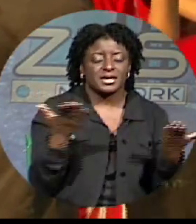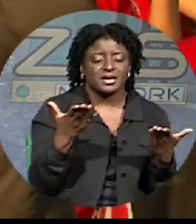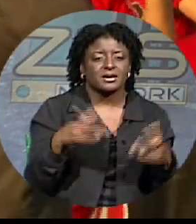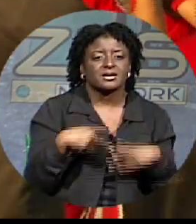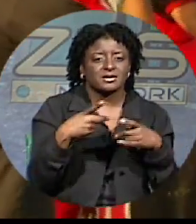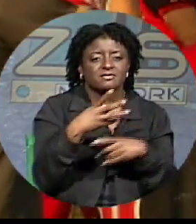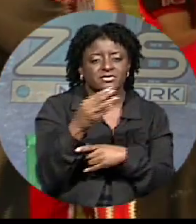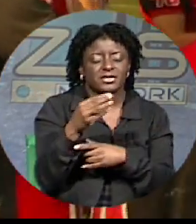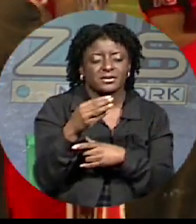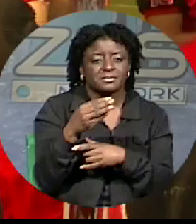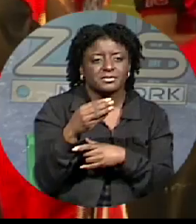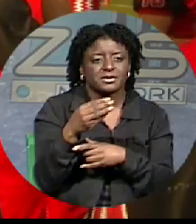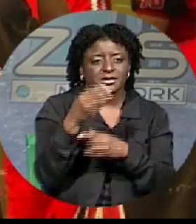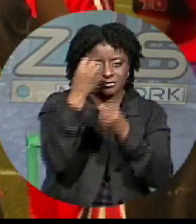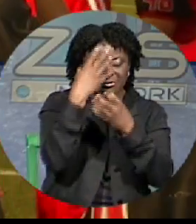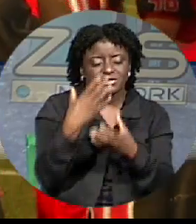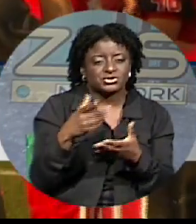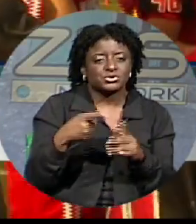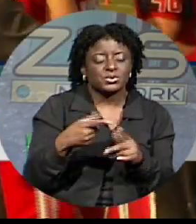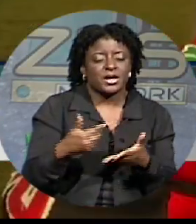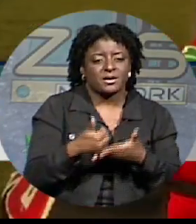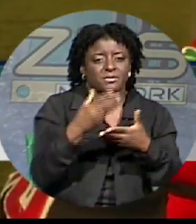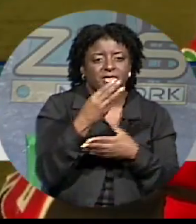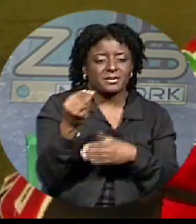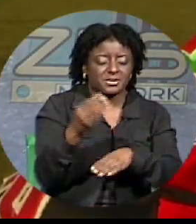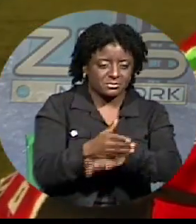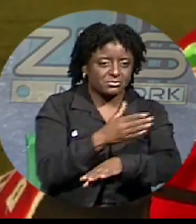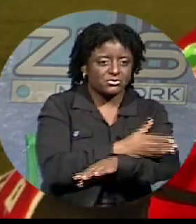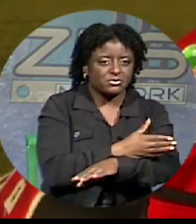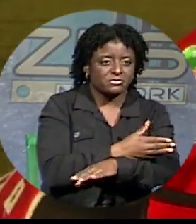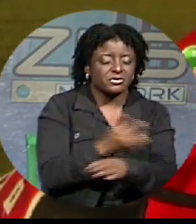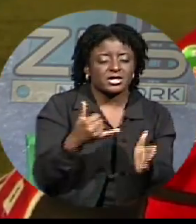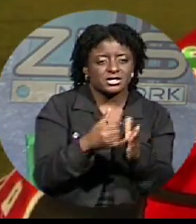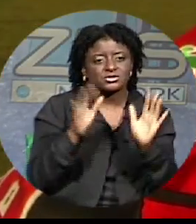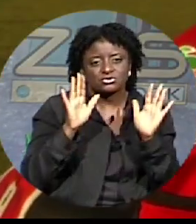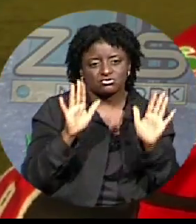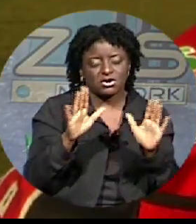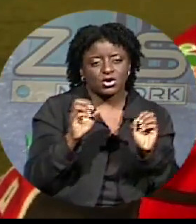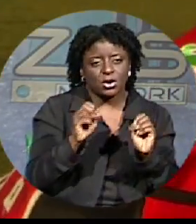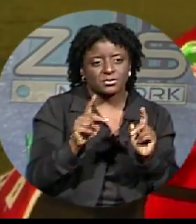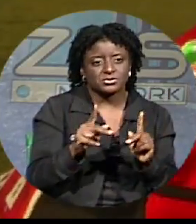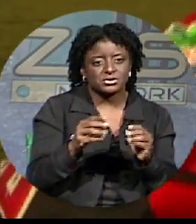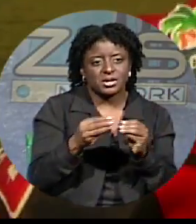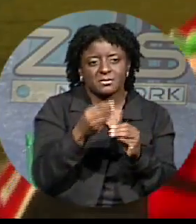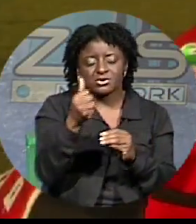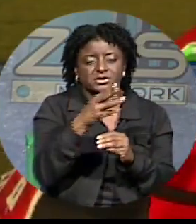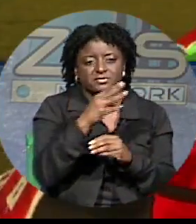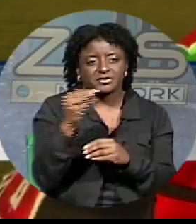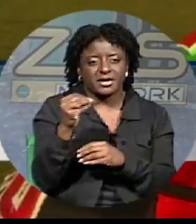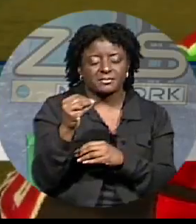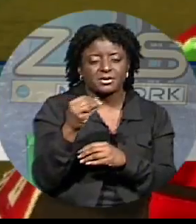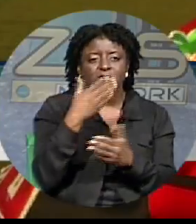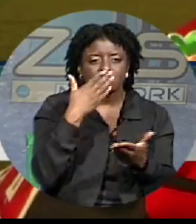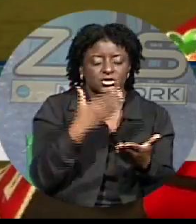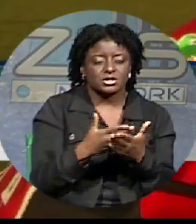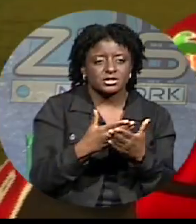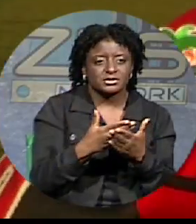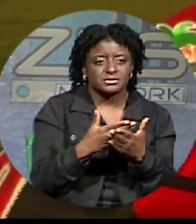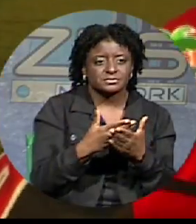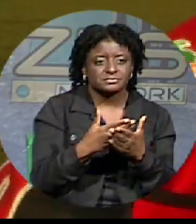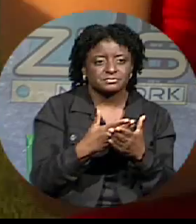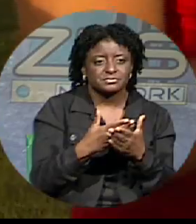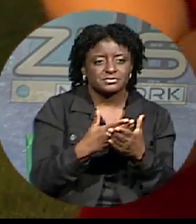and hopefully it'll help them enjoy the game as much as we love the game. I think it's a great opportunity to do this, and most of them are pretty good as is, even if they haven't had